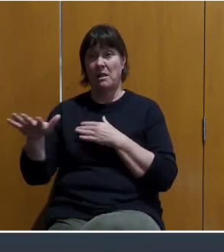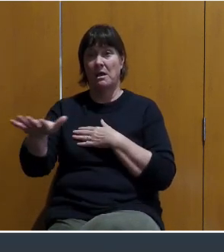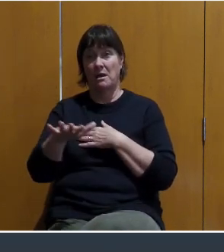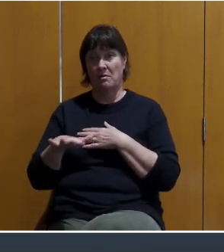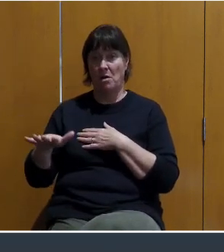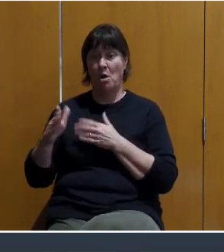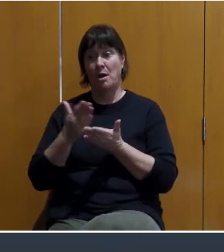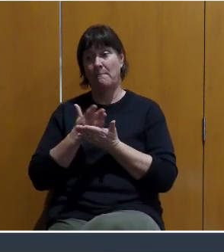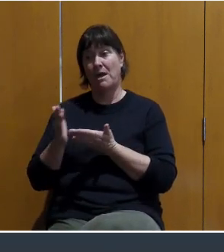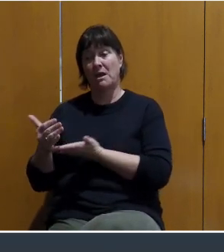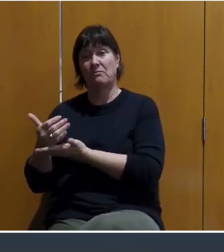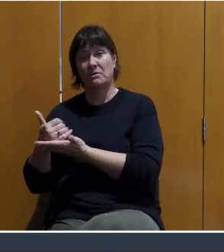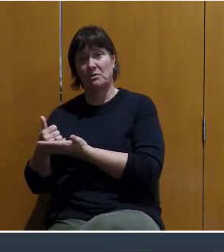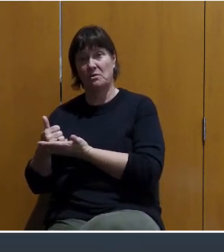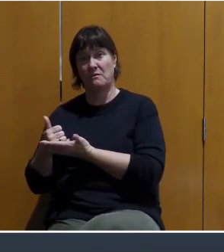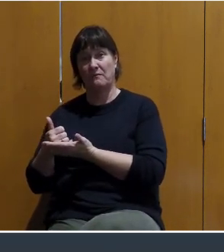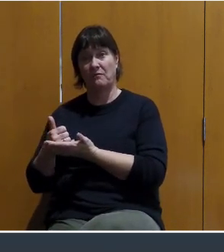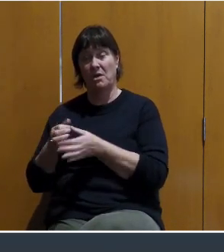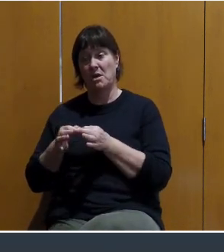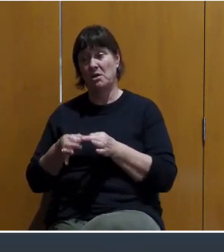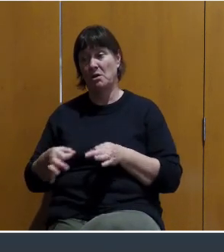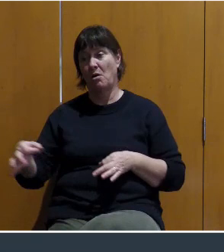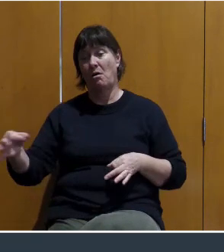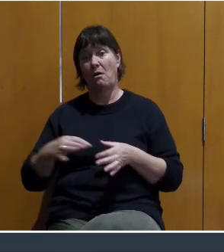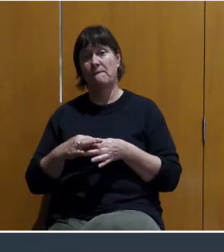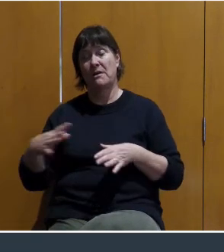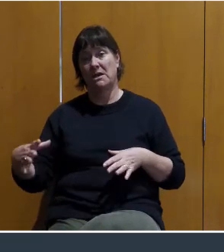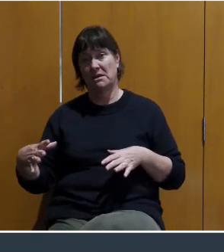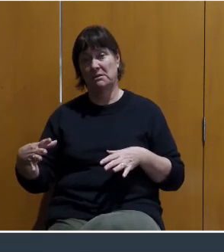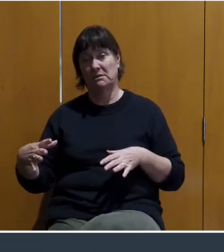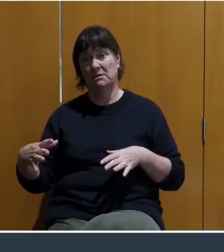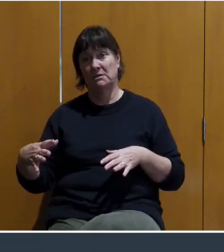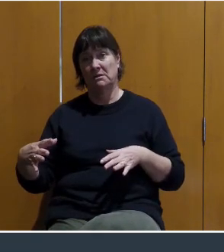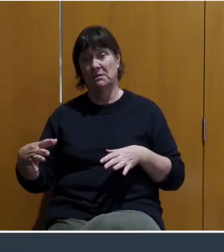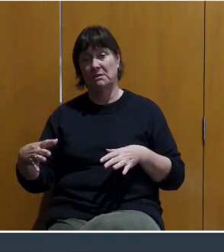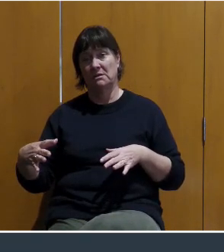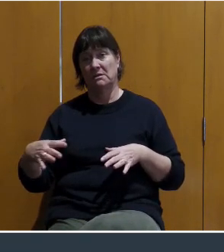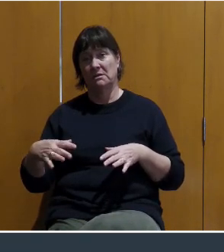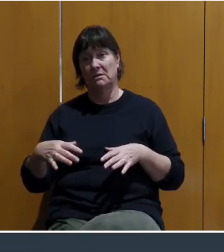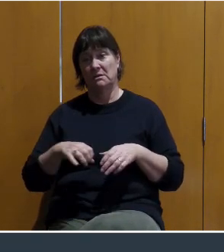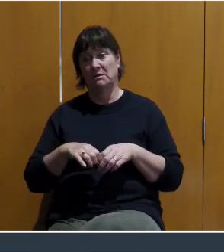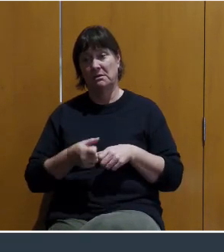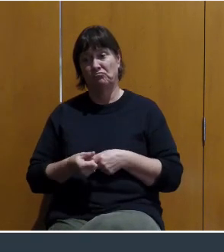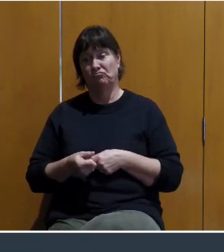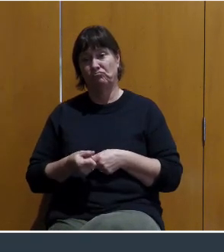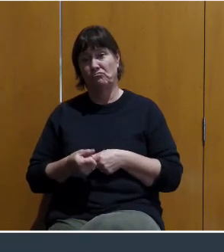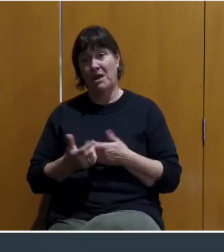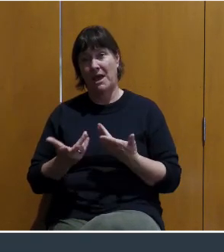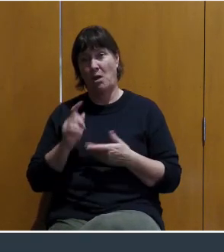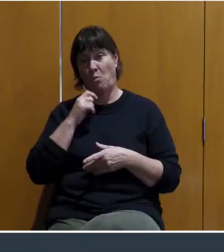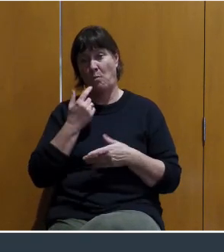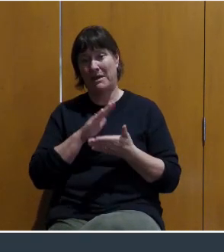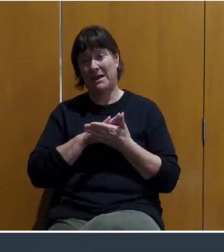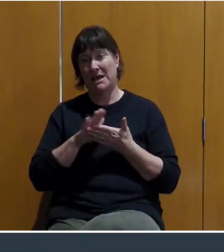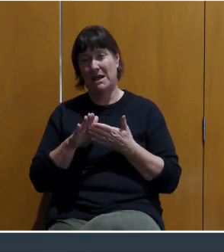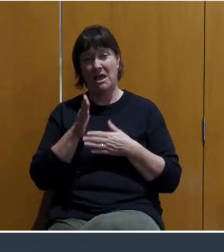of the reserve which is off lead, and how will it actually be made clear that